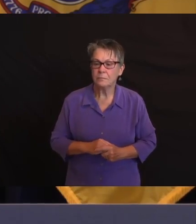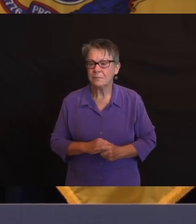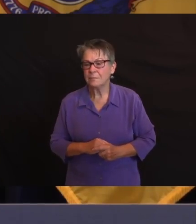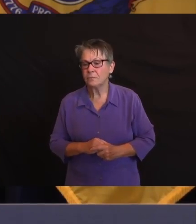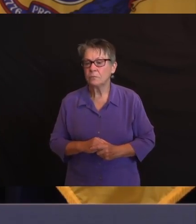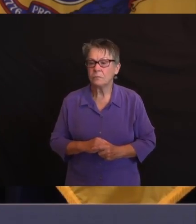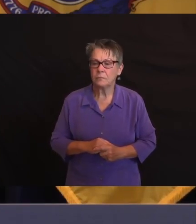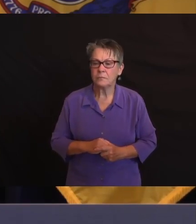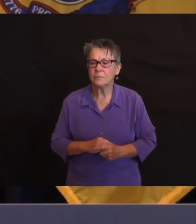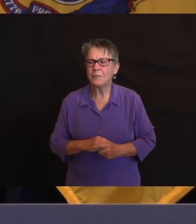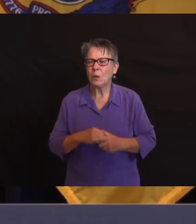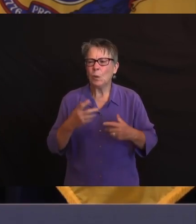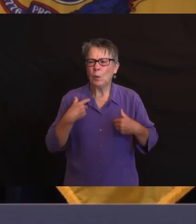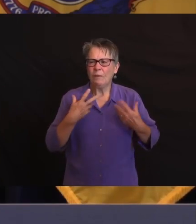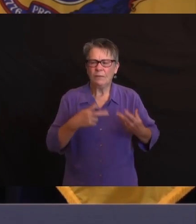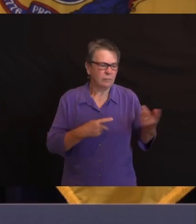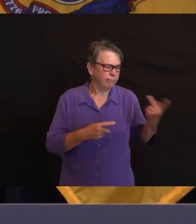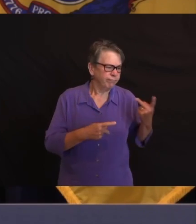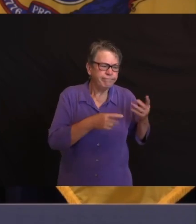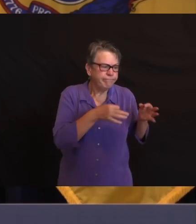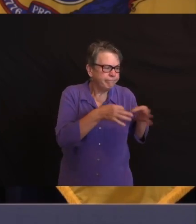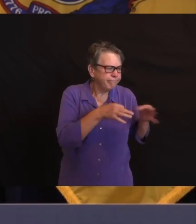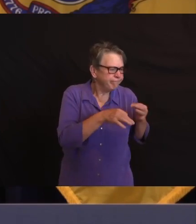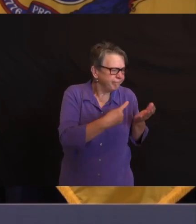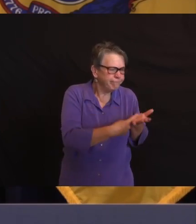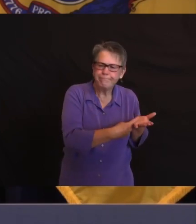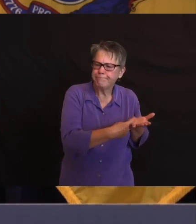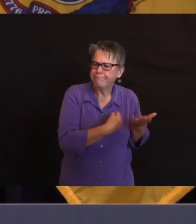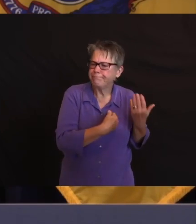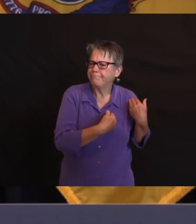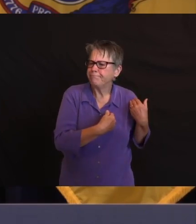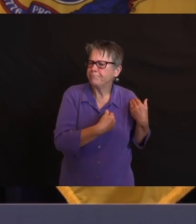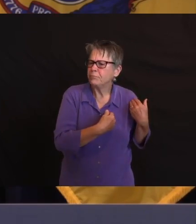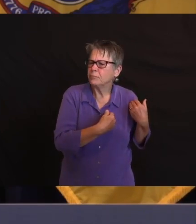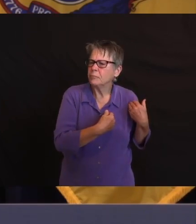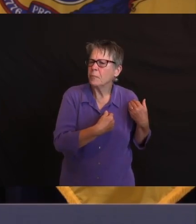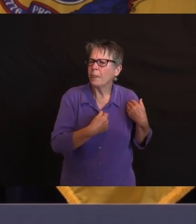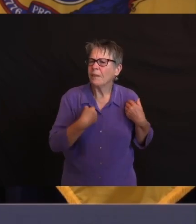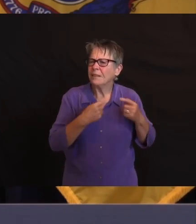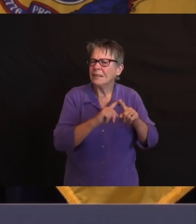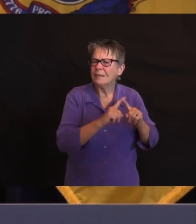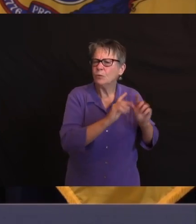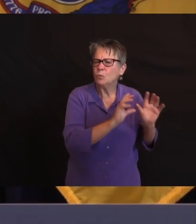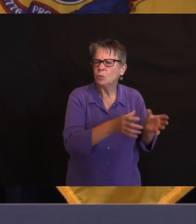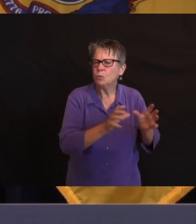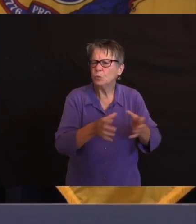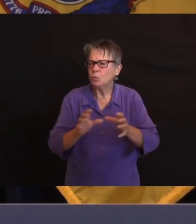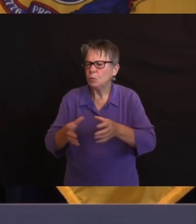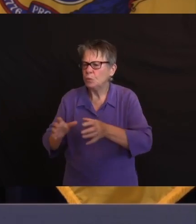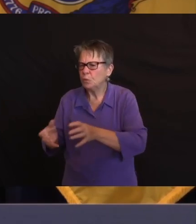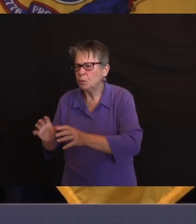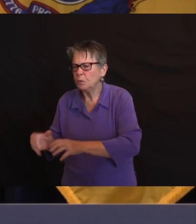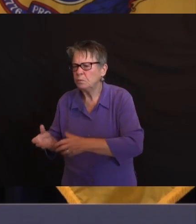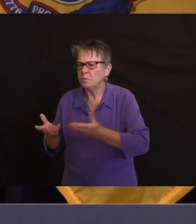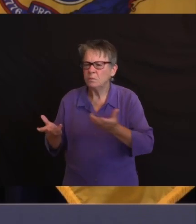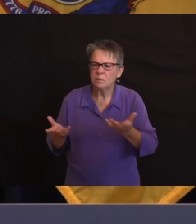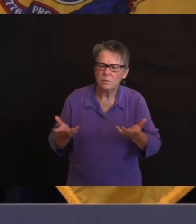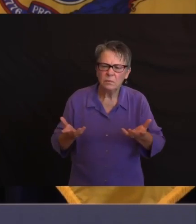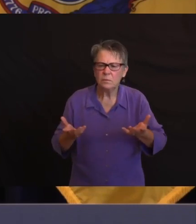of categories of, I don't have a crisp final answer for you in terms of, where the first set of tests